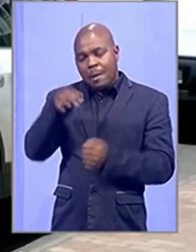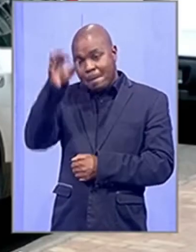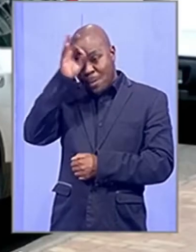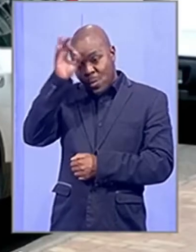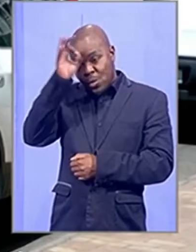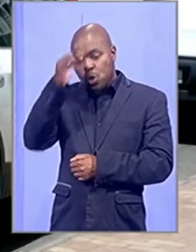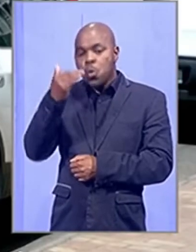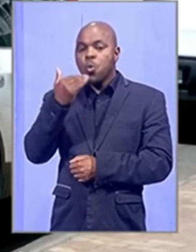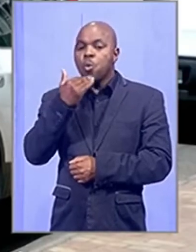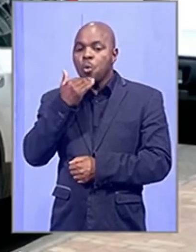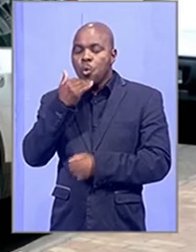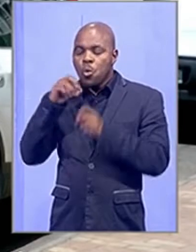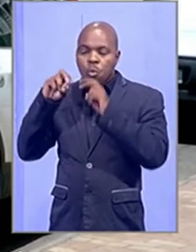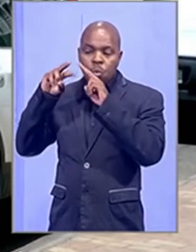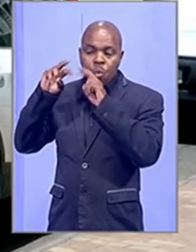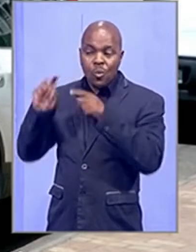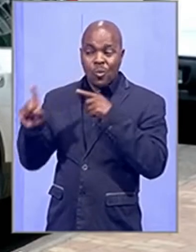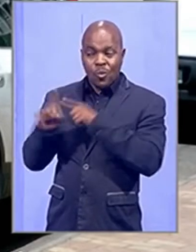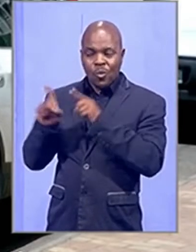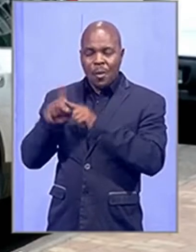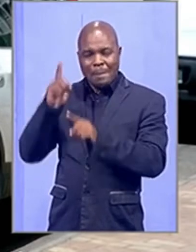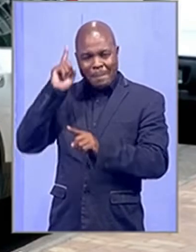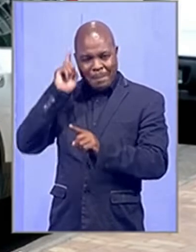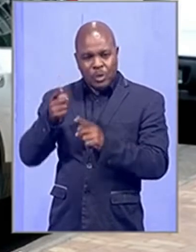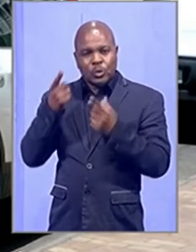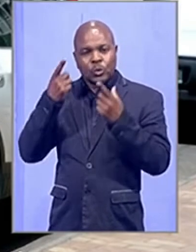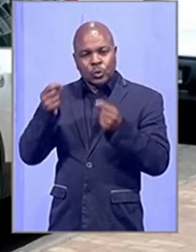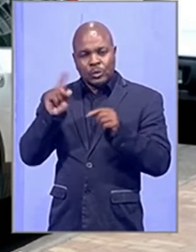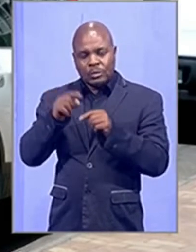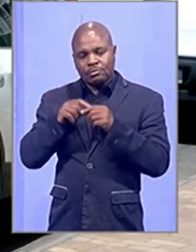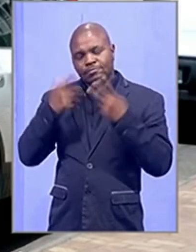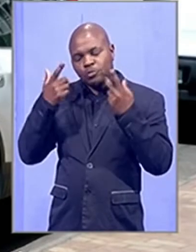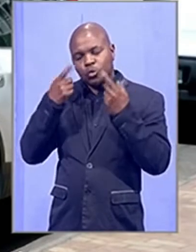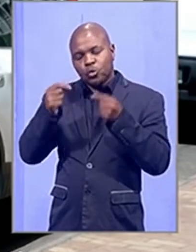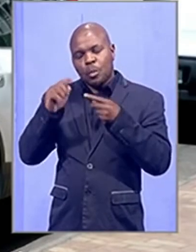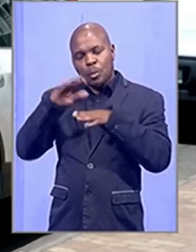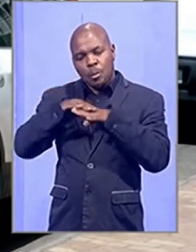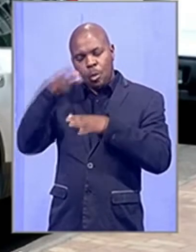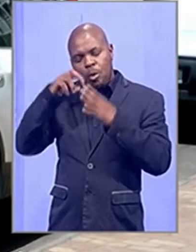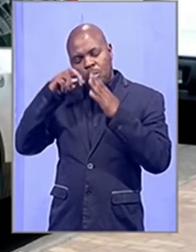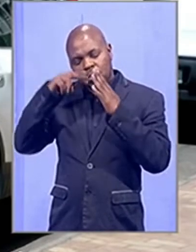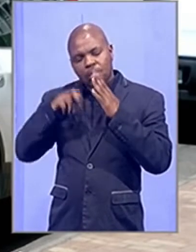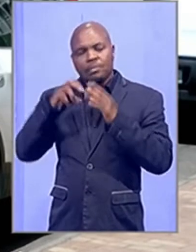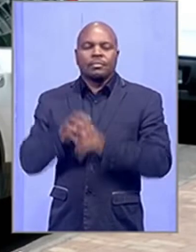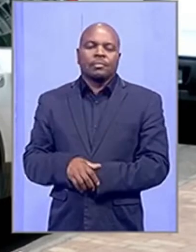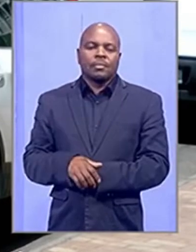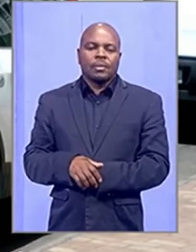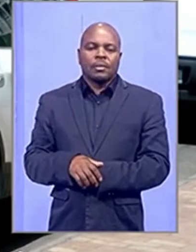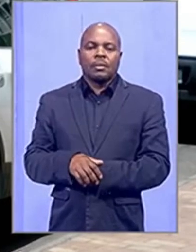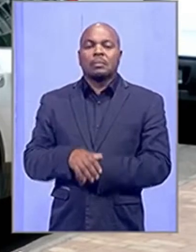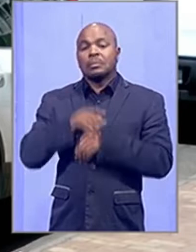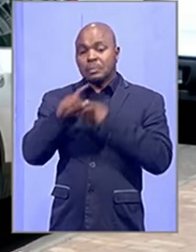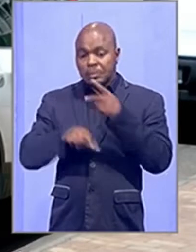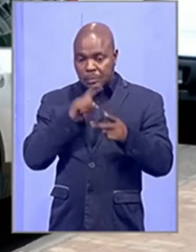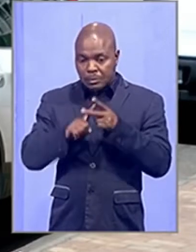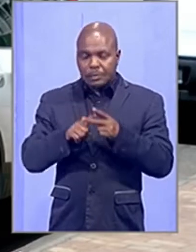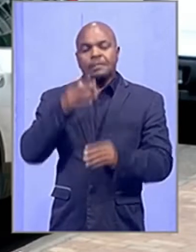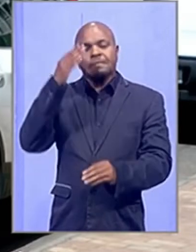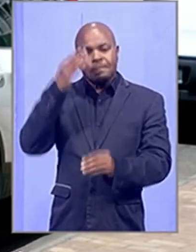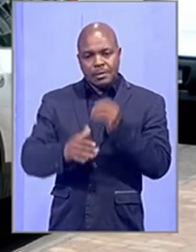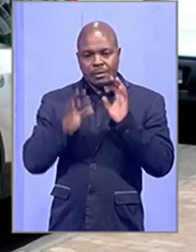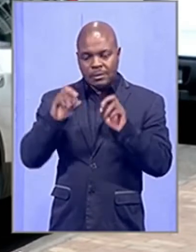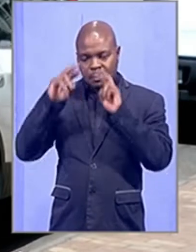le tshwereng nyewe enana le tshwanetseng le lo shebana le tsona pele re ka re dipatlisiso di